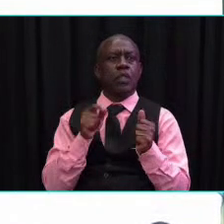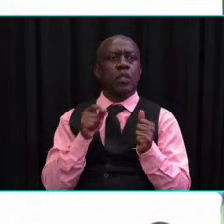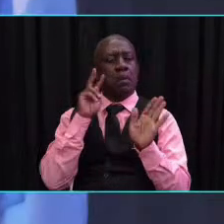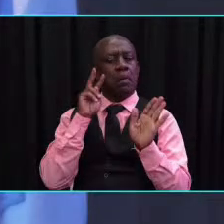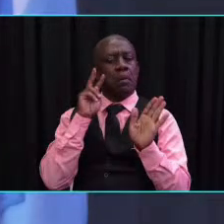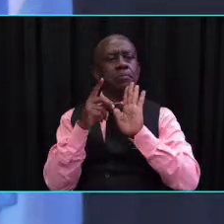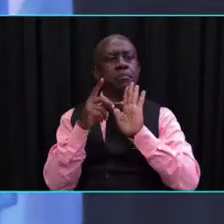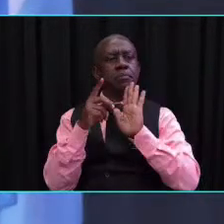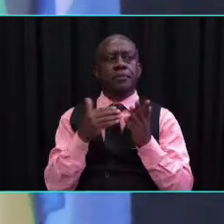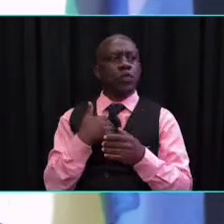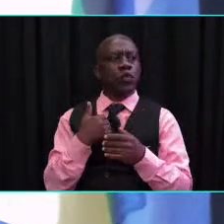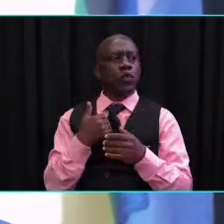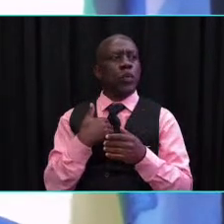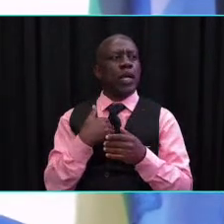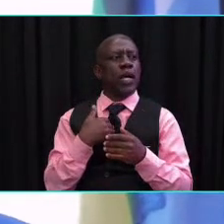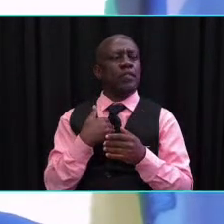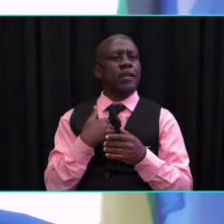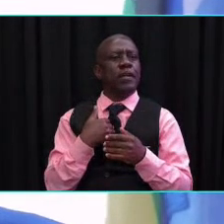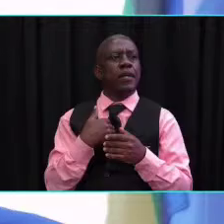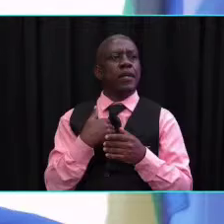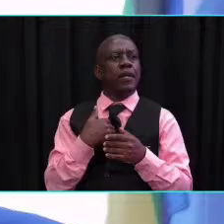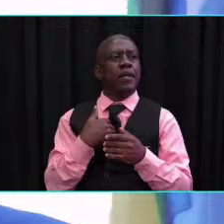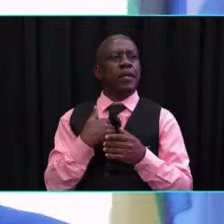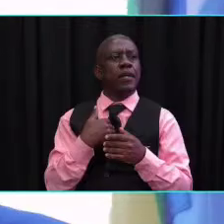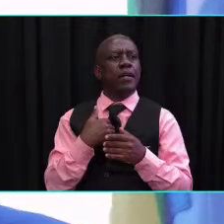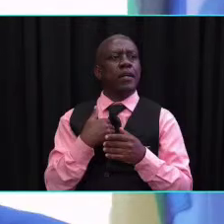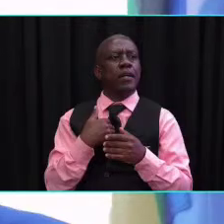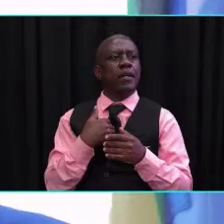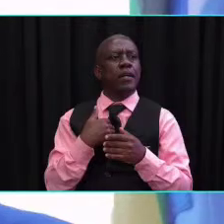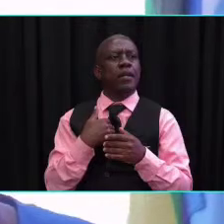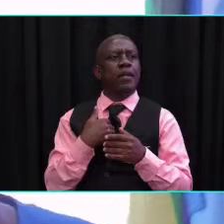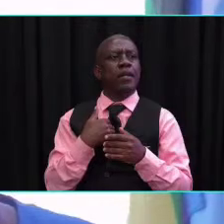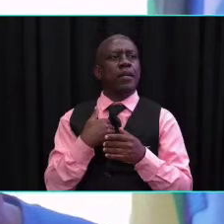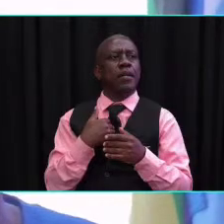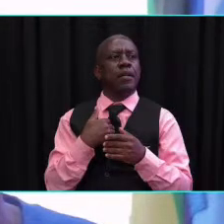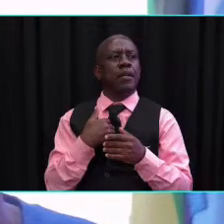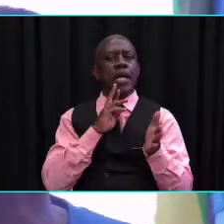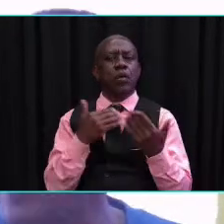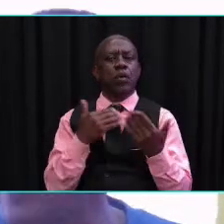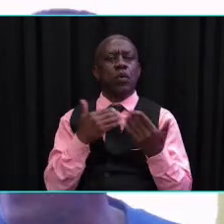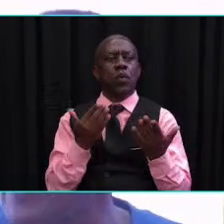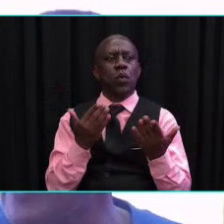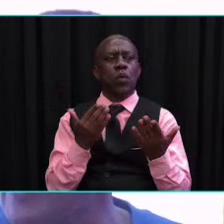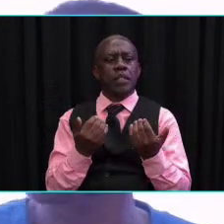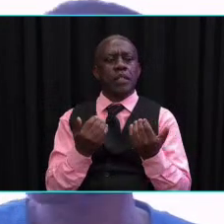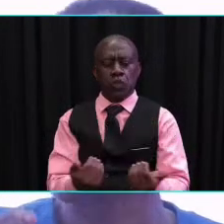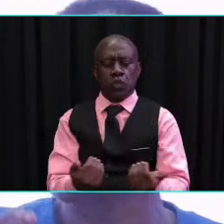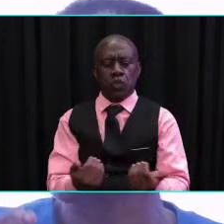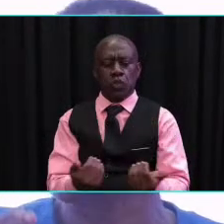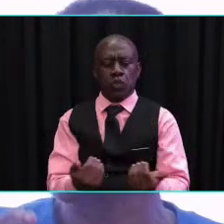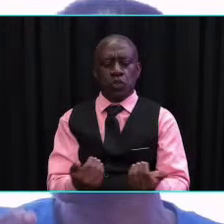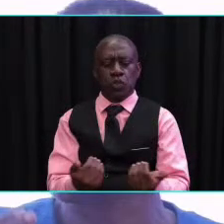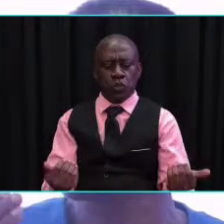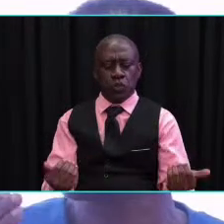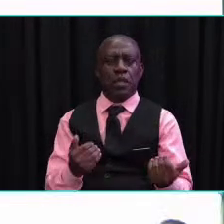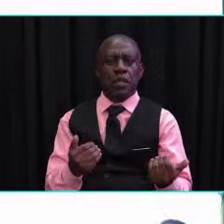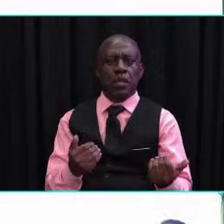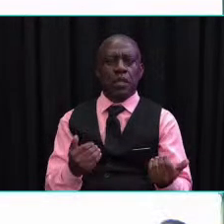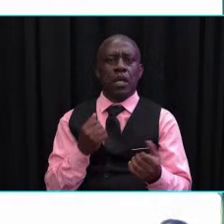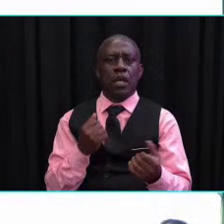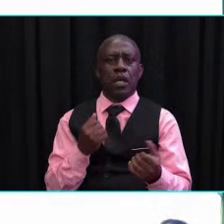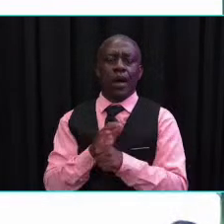Is we have to have a task that said kids are overworked, we can't introduce